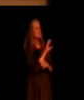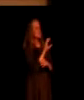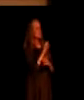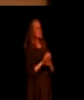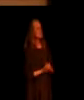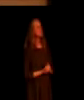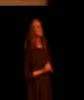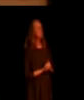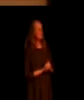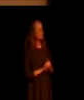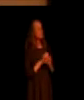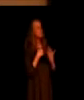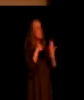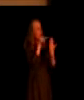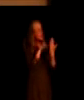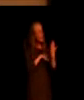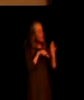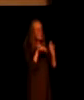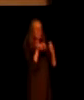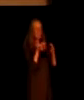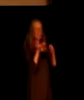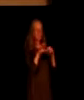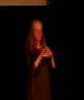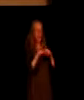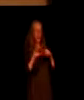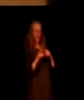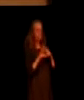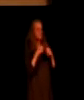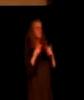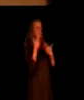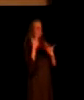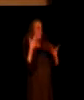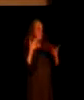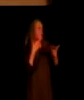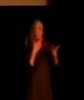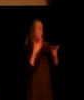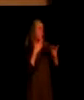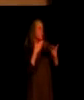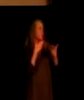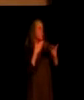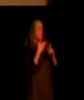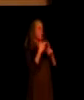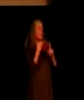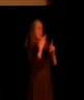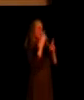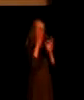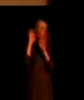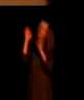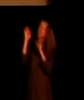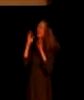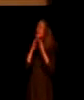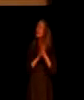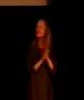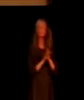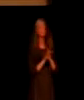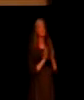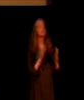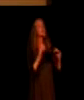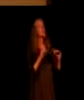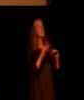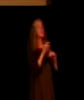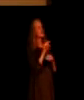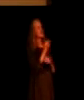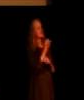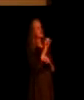I found out by reading the caption, not that I could tell. And so here's where